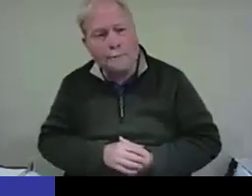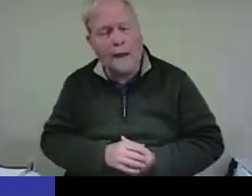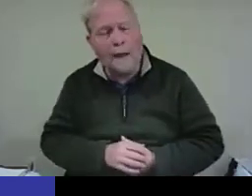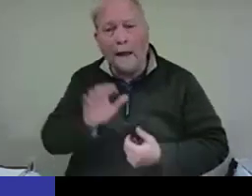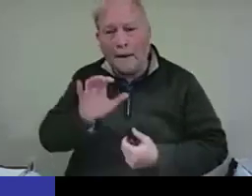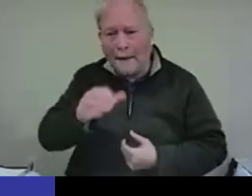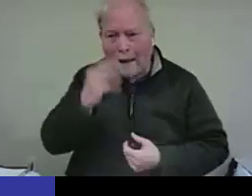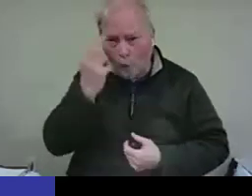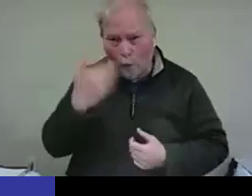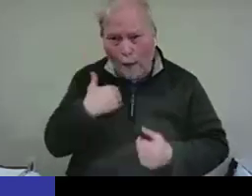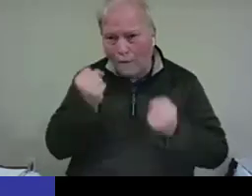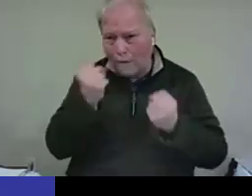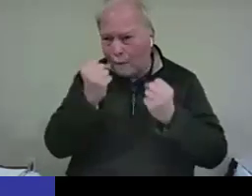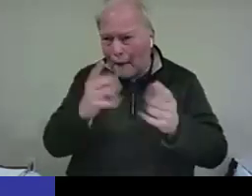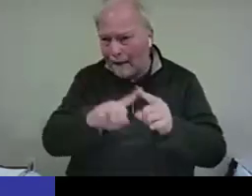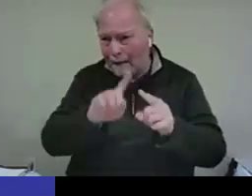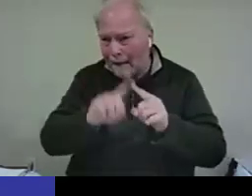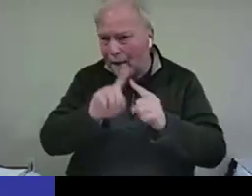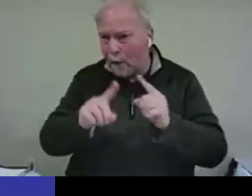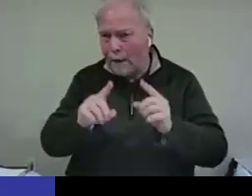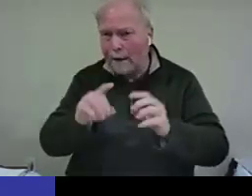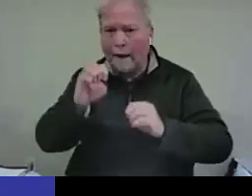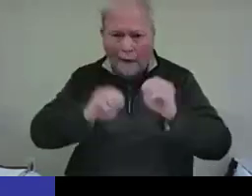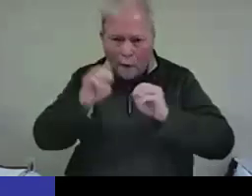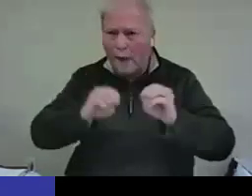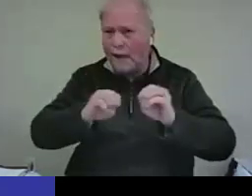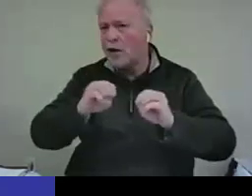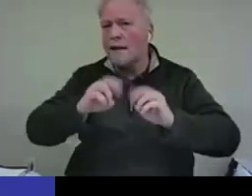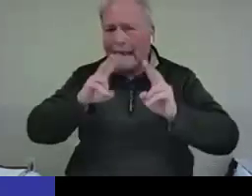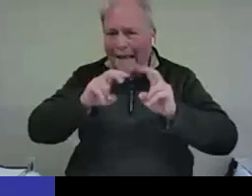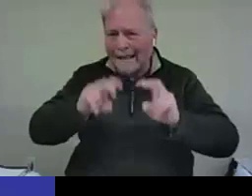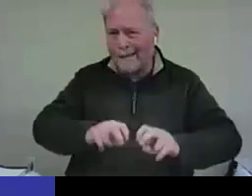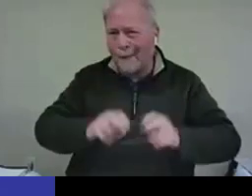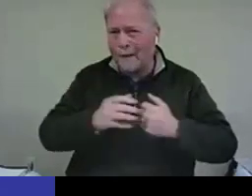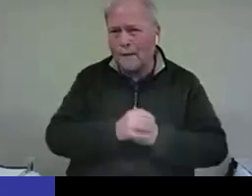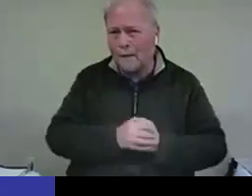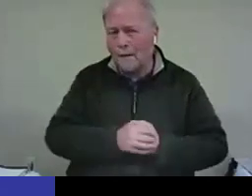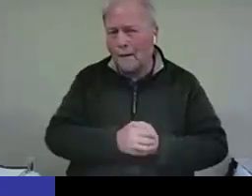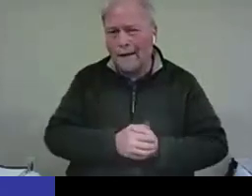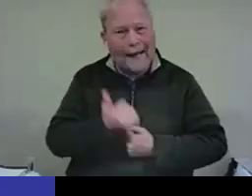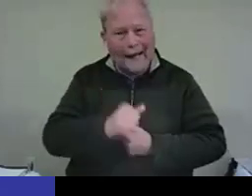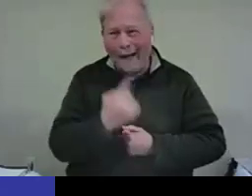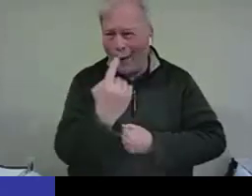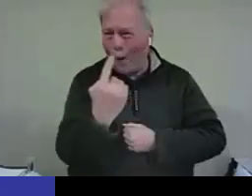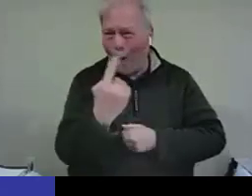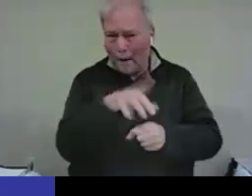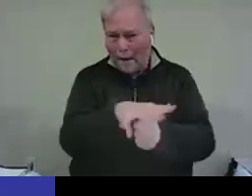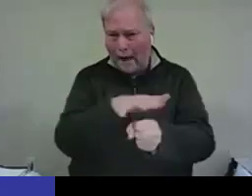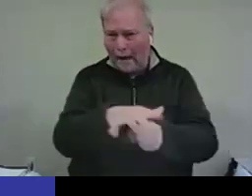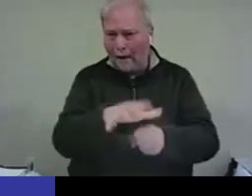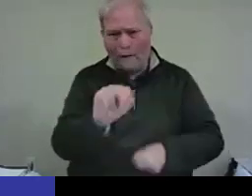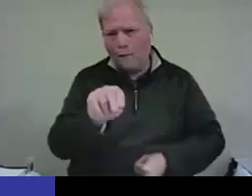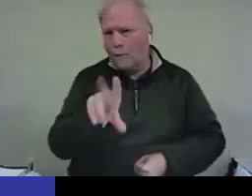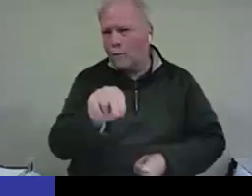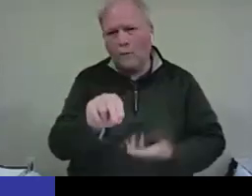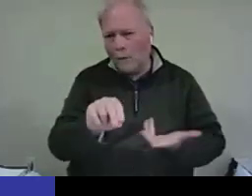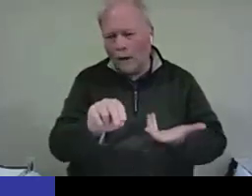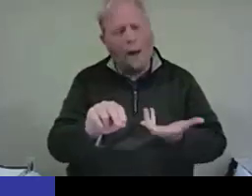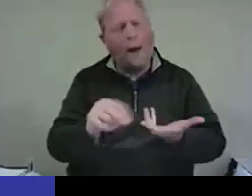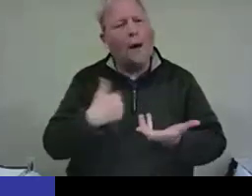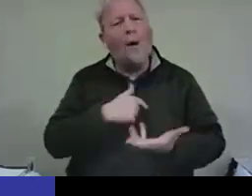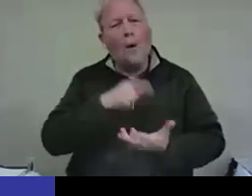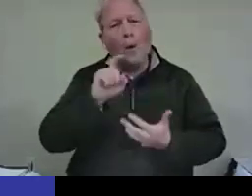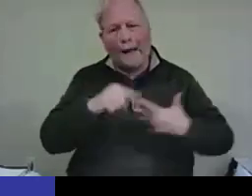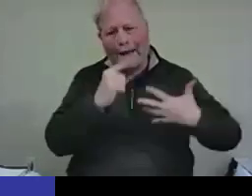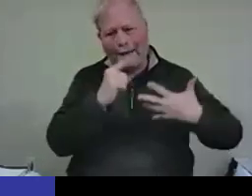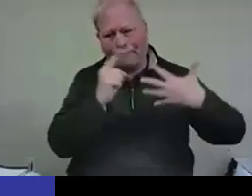data requirements in the rule in the first place. And that is that no one activity, whether observation or interview or a standardized rating scale,